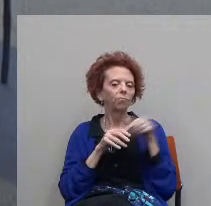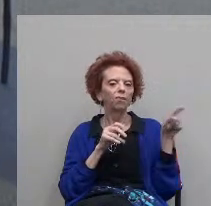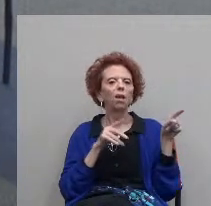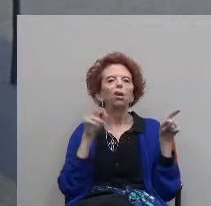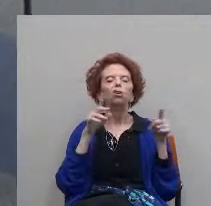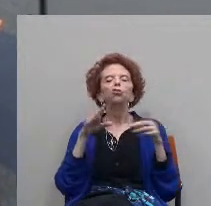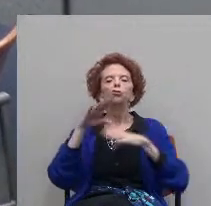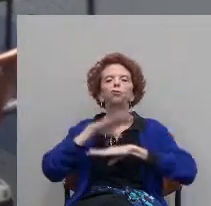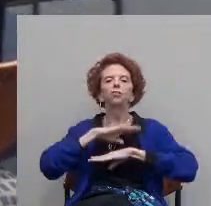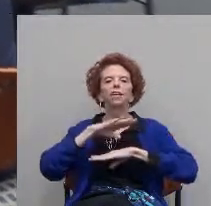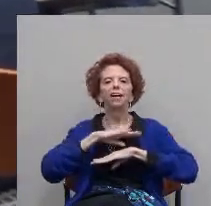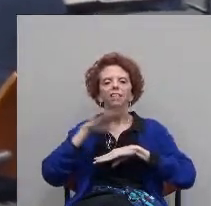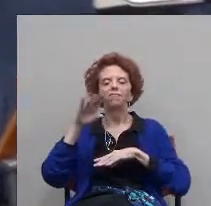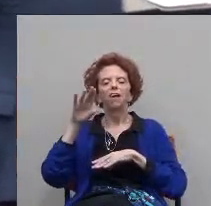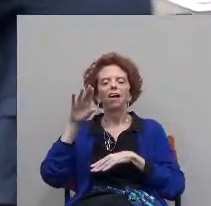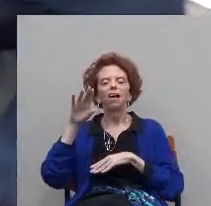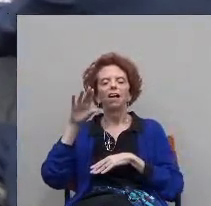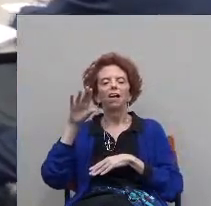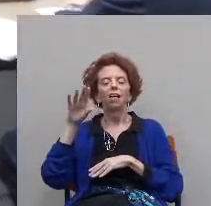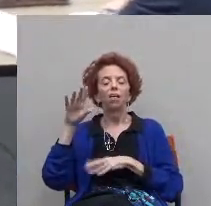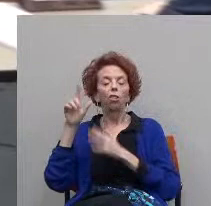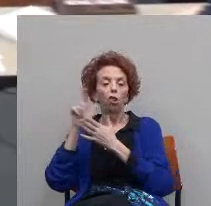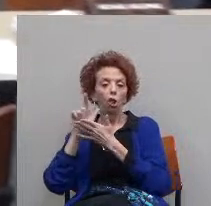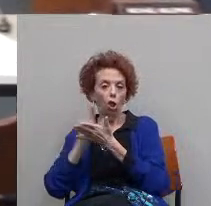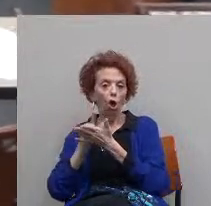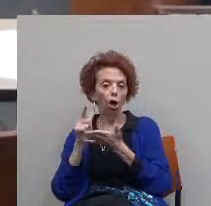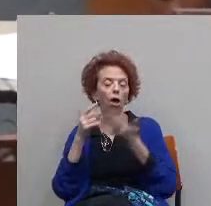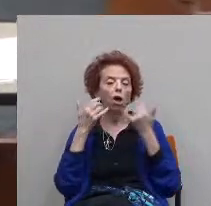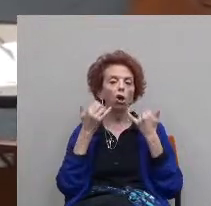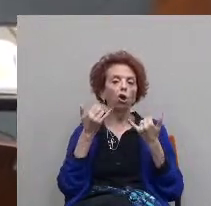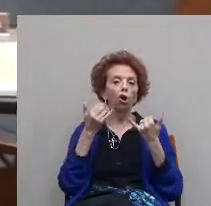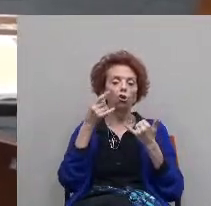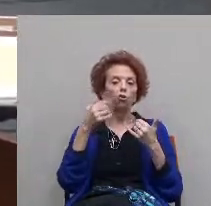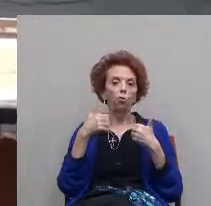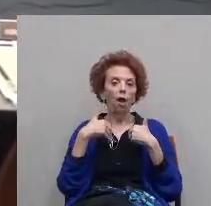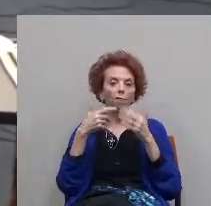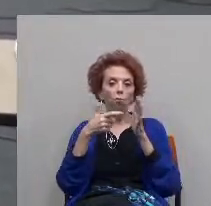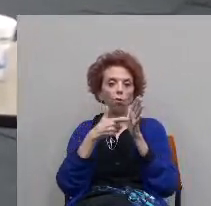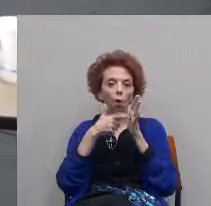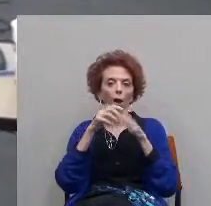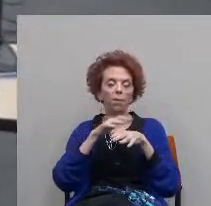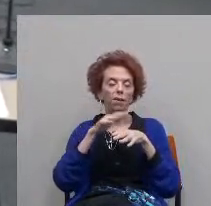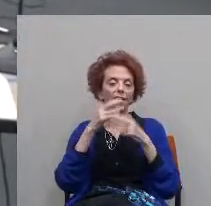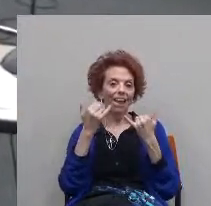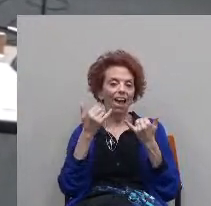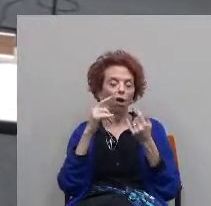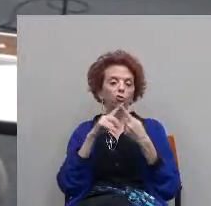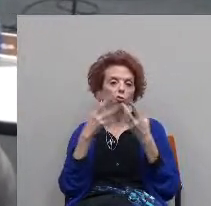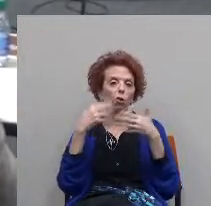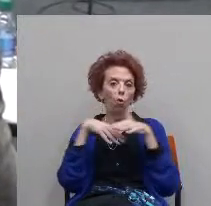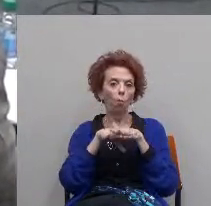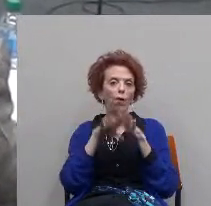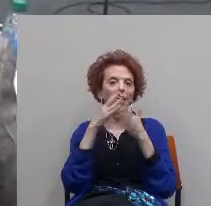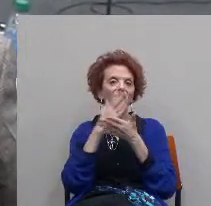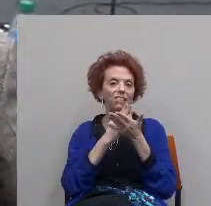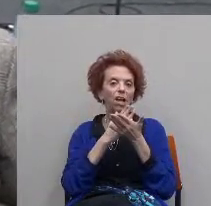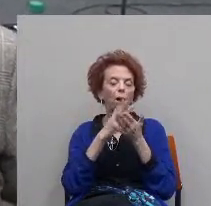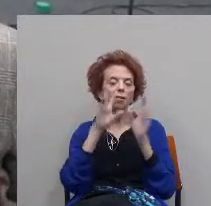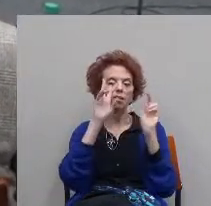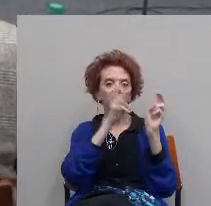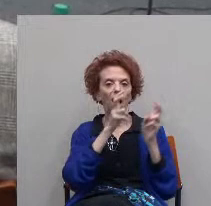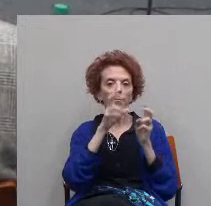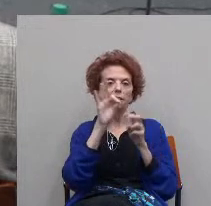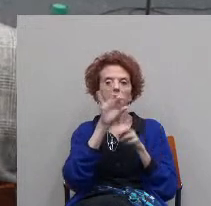To satisfy the legislation. Currently, you have a mandate on the books to incorporate certain topics of